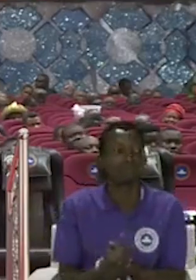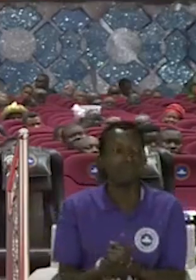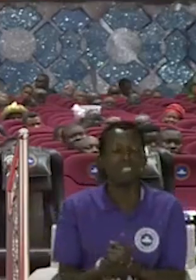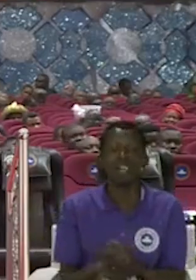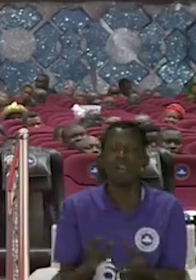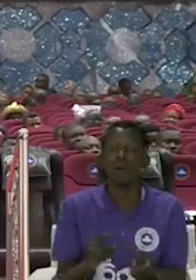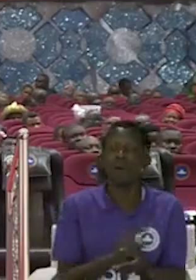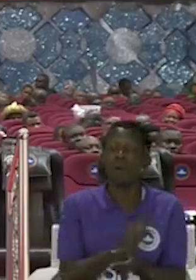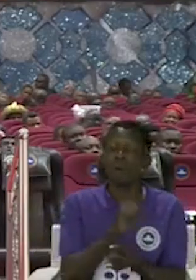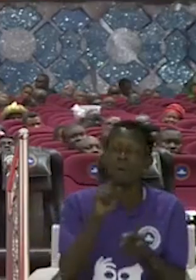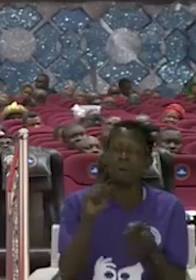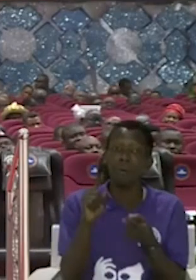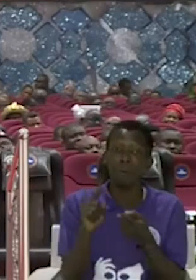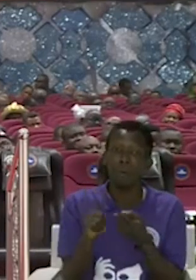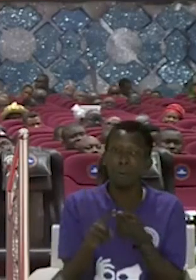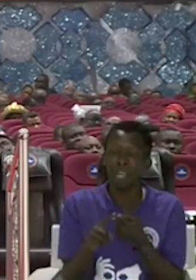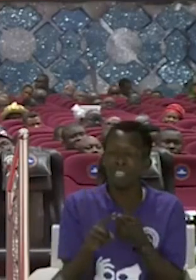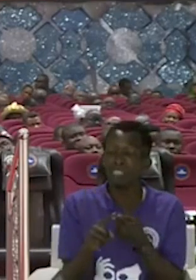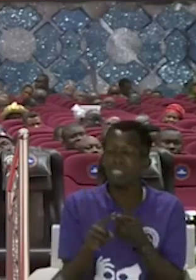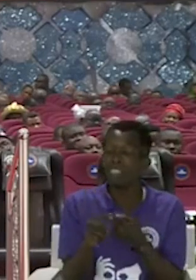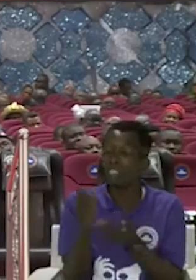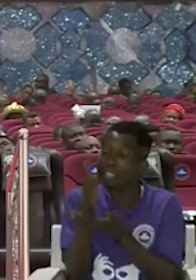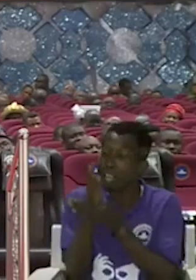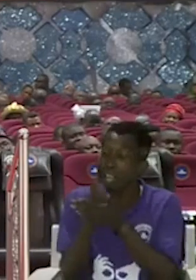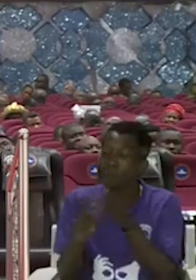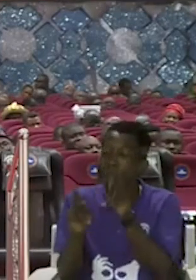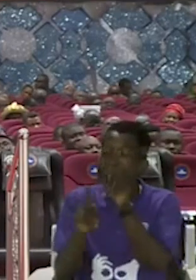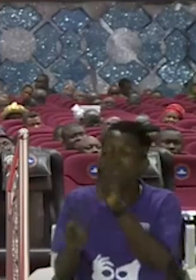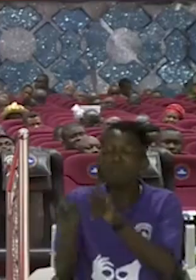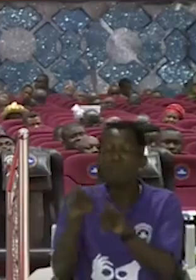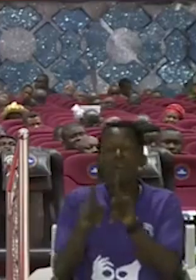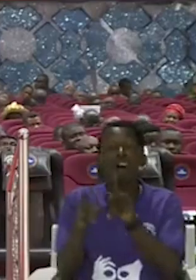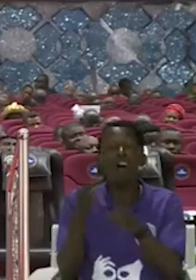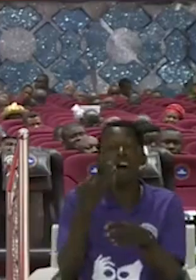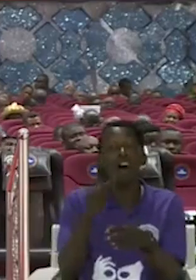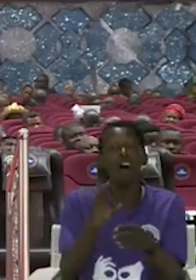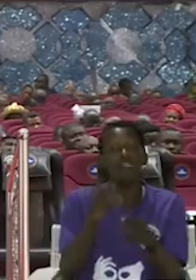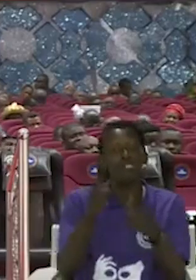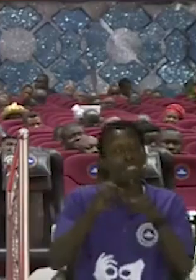When certain people of a particular tribe